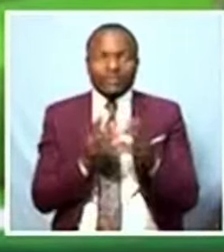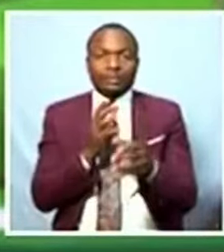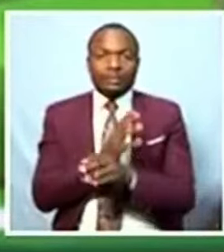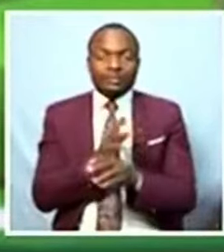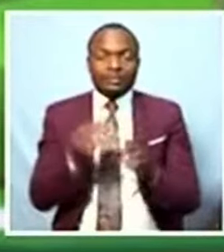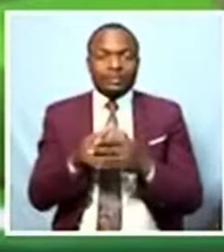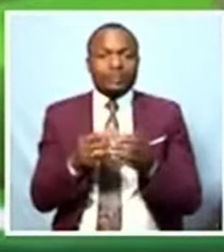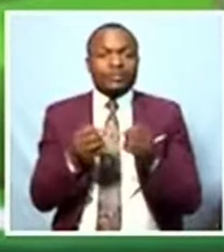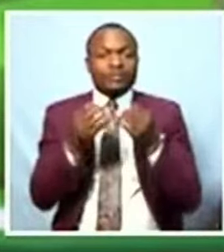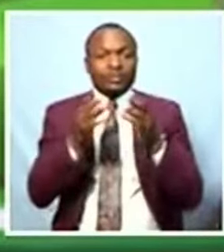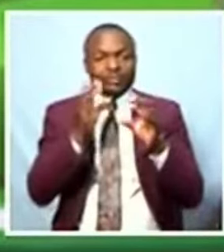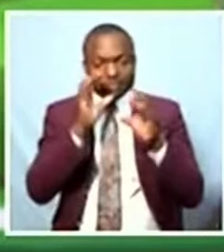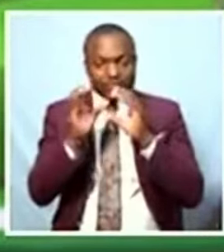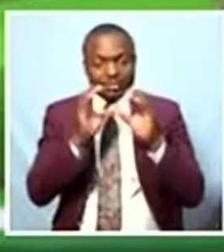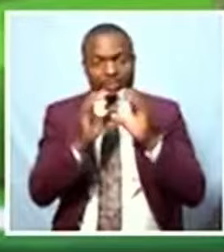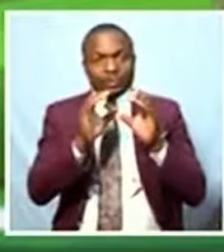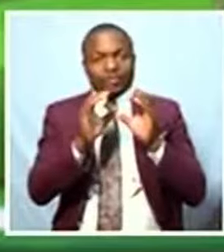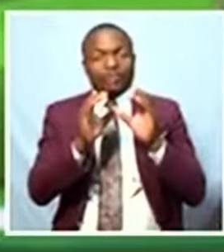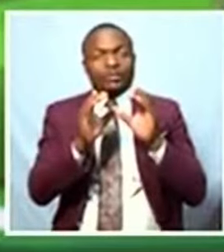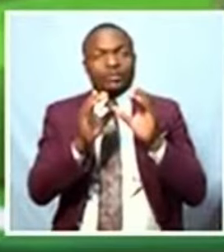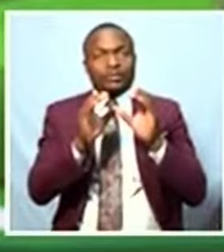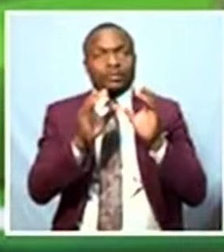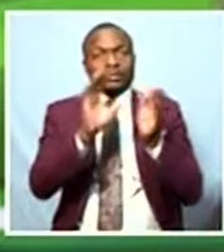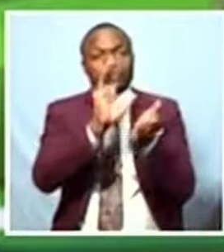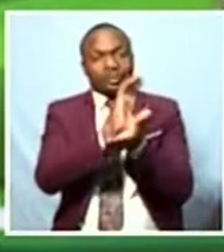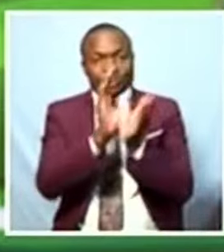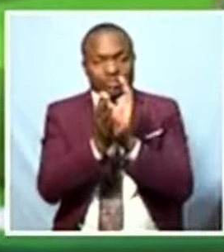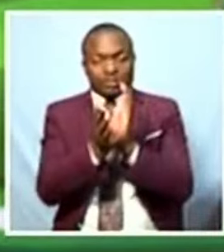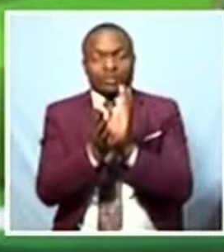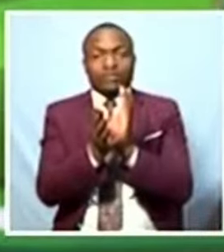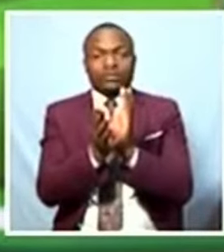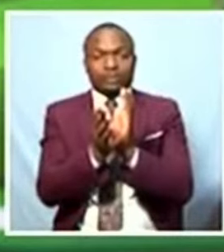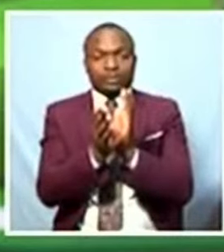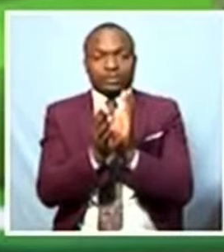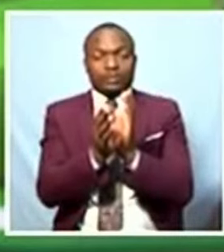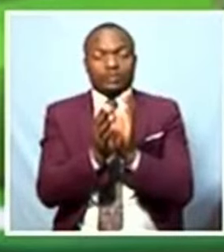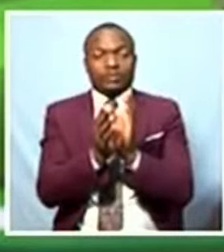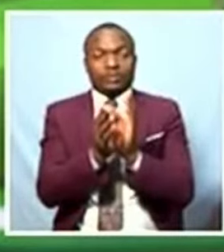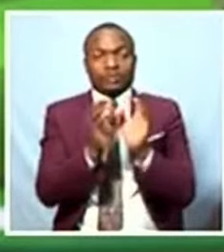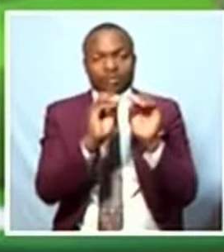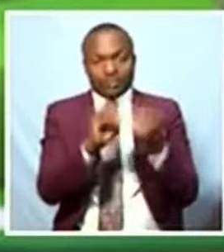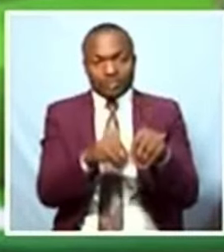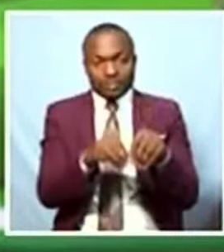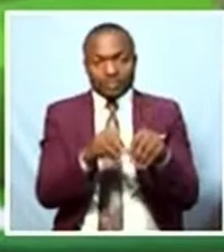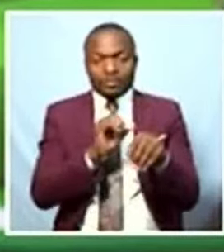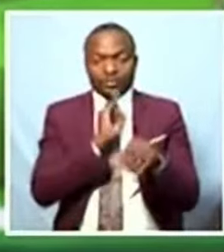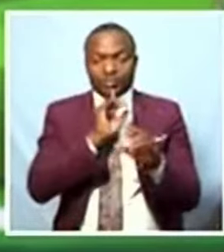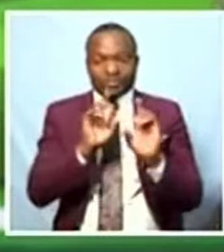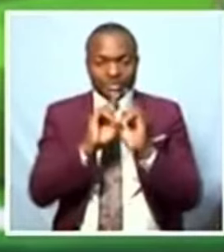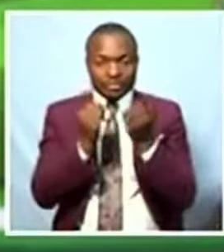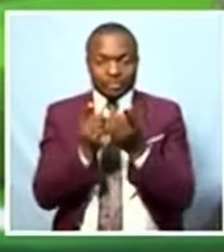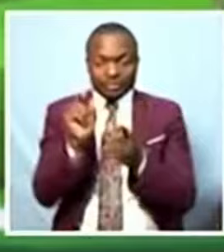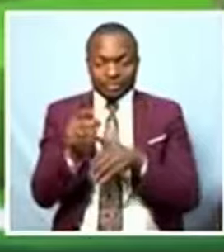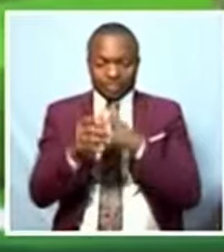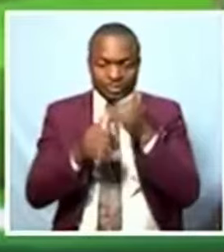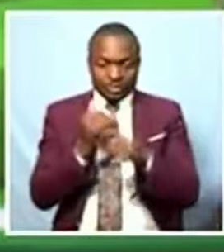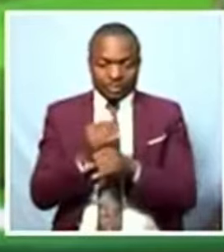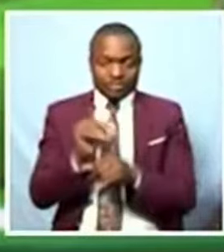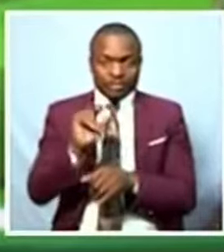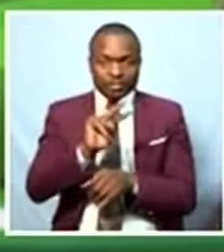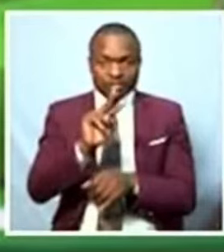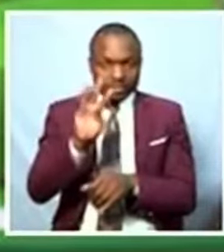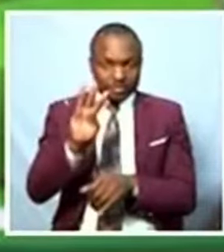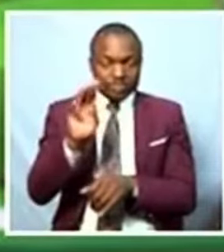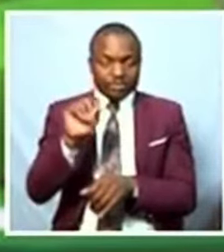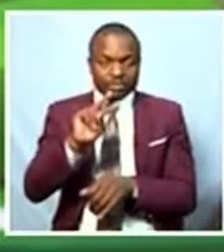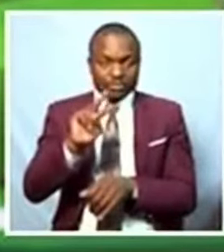many communication towers were constructed in Isoka district from 2021 to 2024 year by year, and the minister did say that